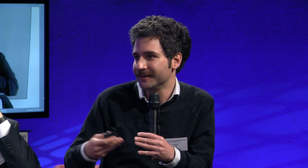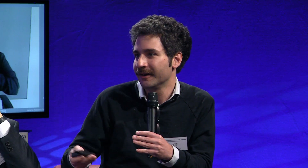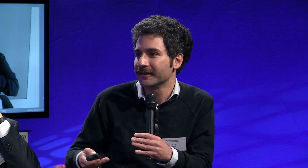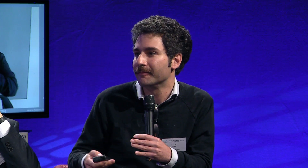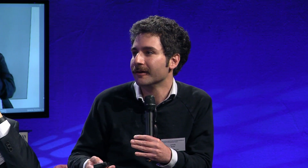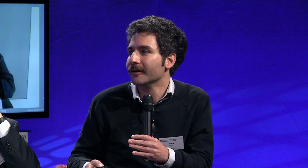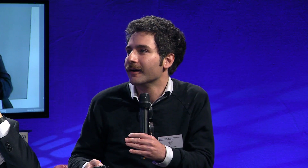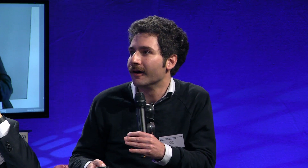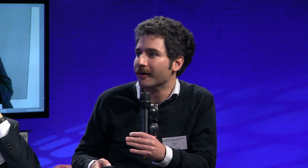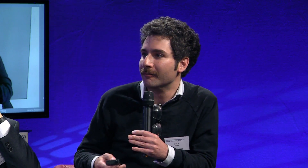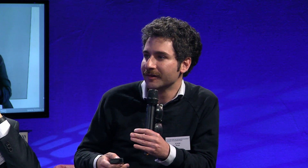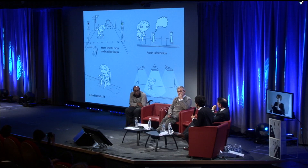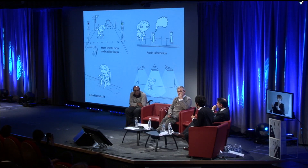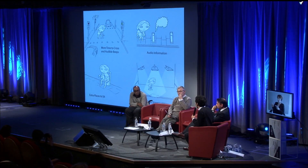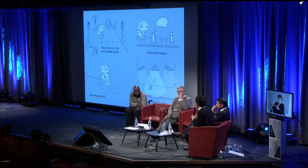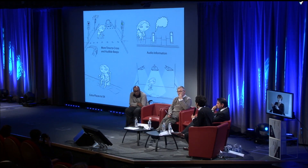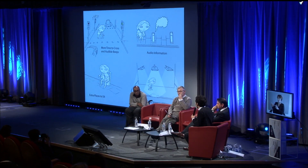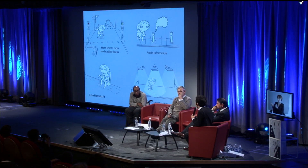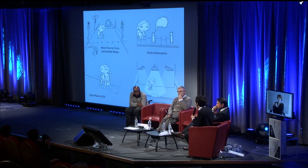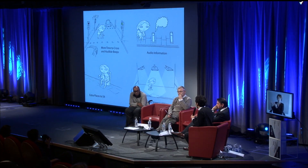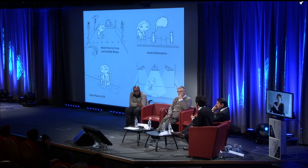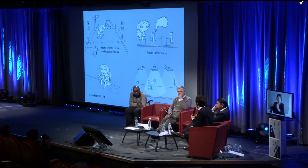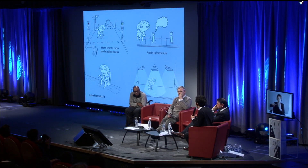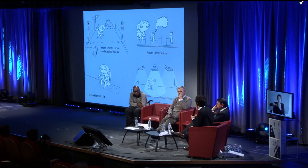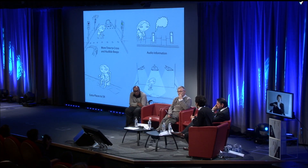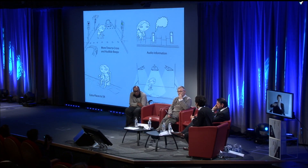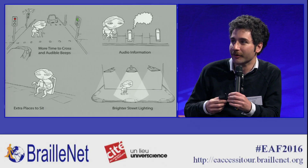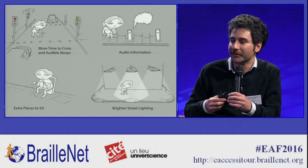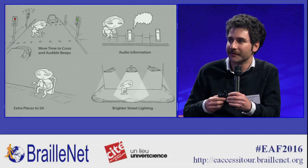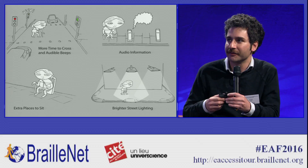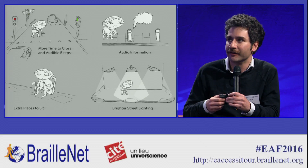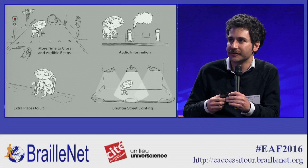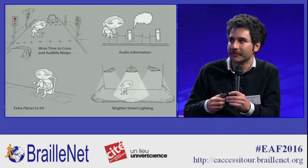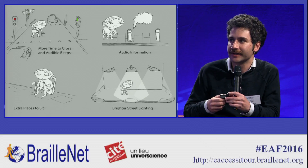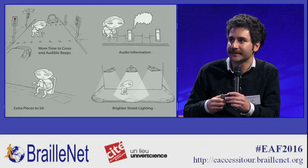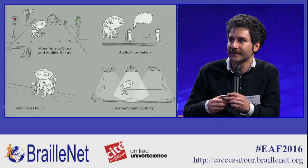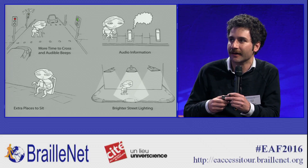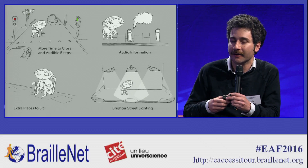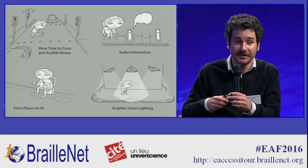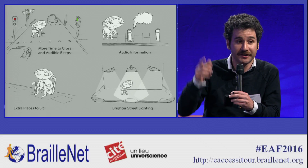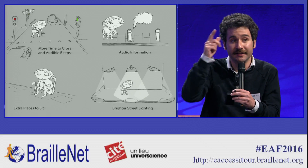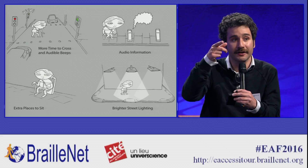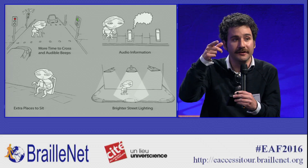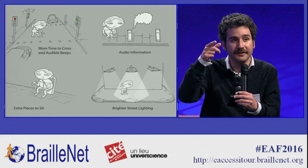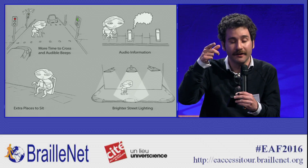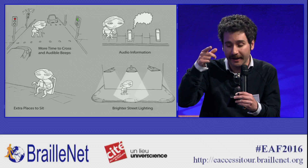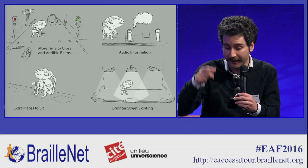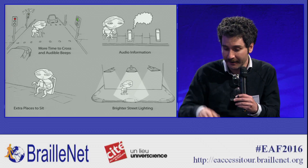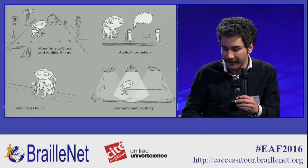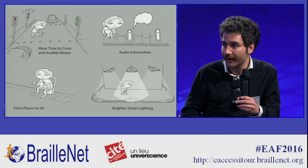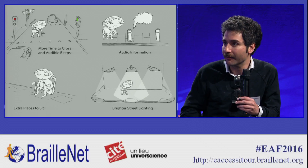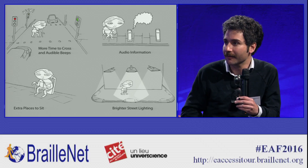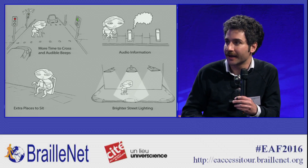everyone that turns up. So that's sort of where this responsive street furniture project, which Steve alluded to